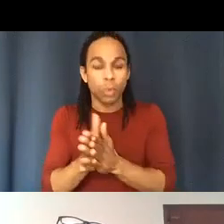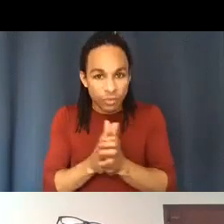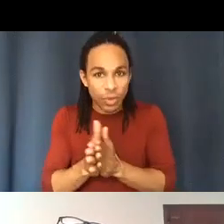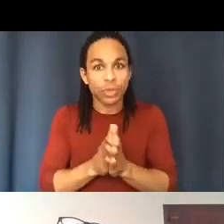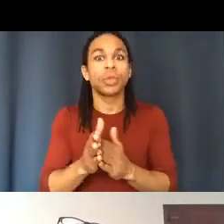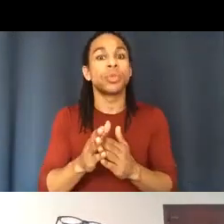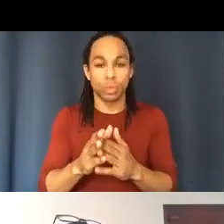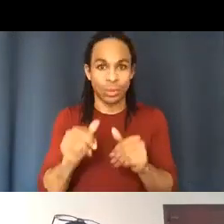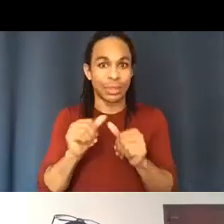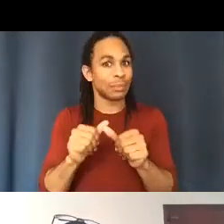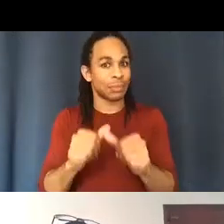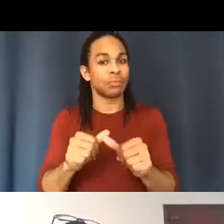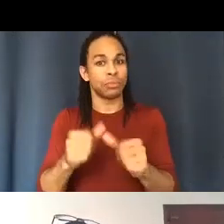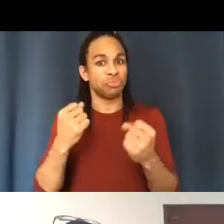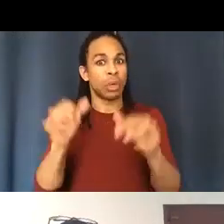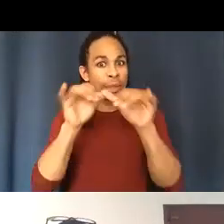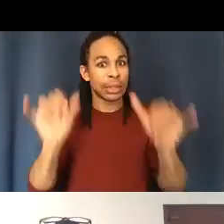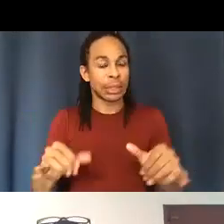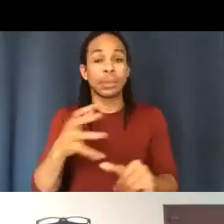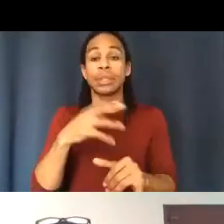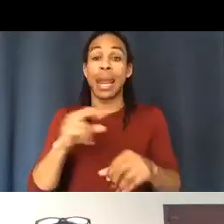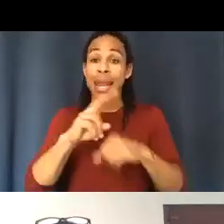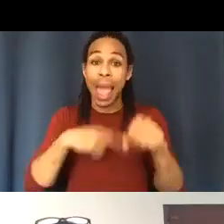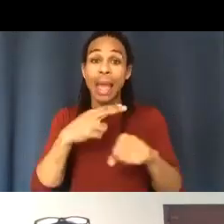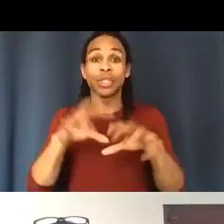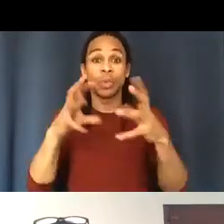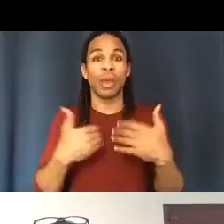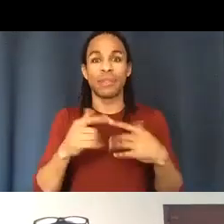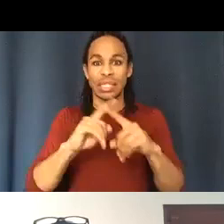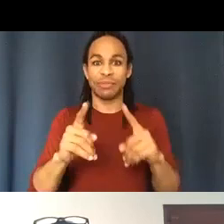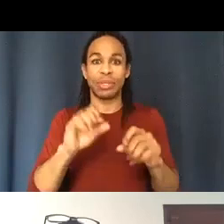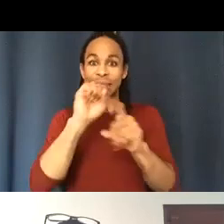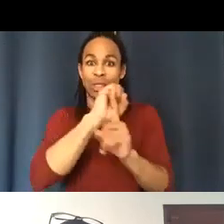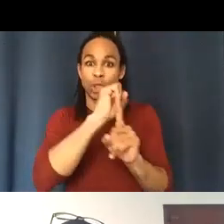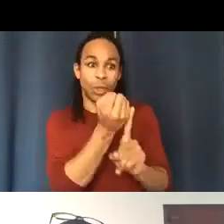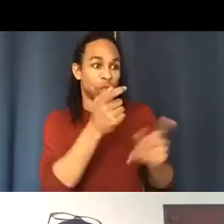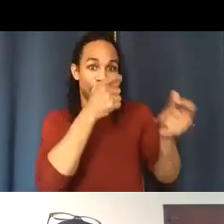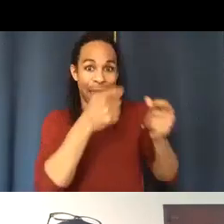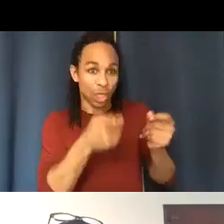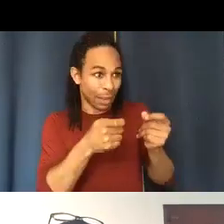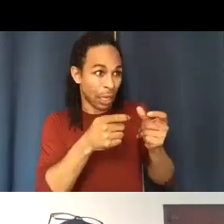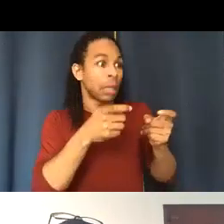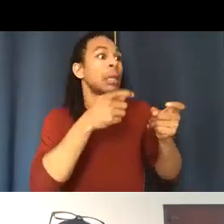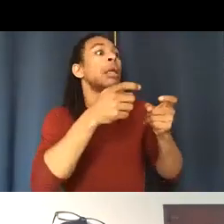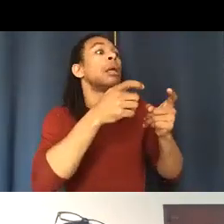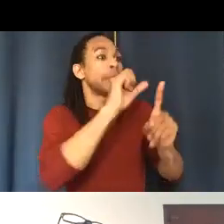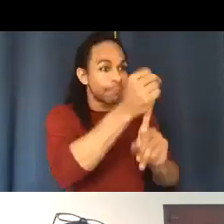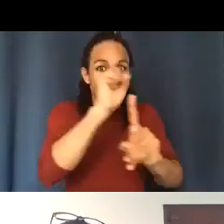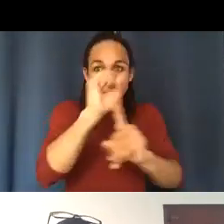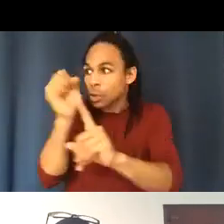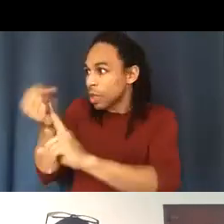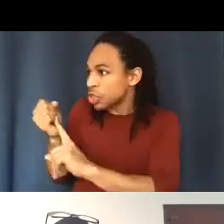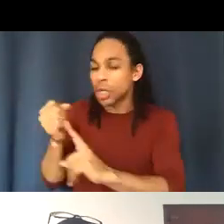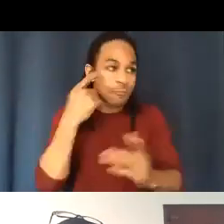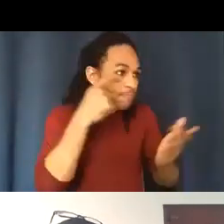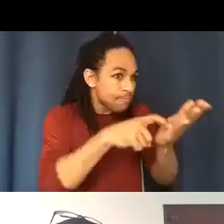case management. So in case management, we have our our medical director